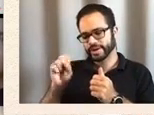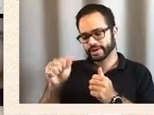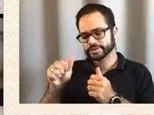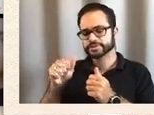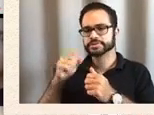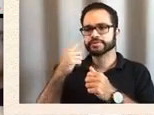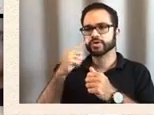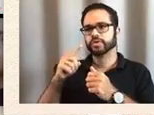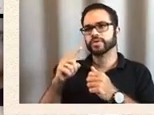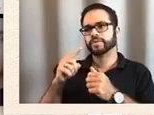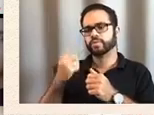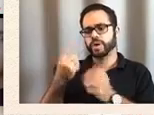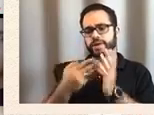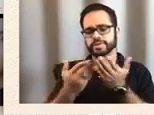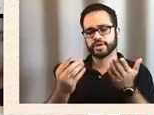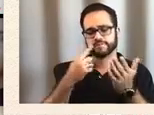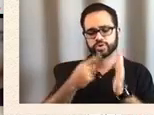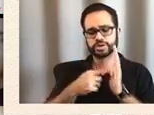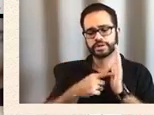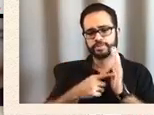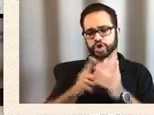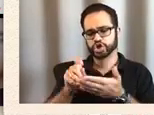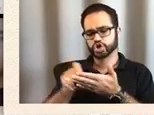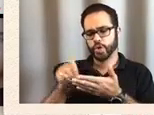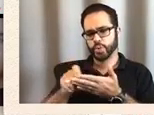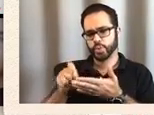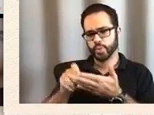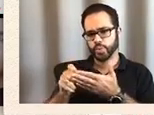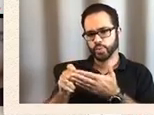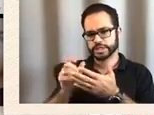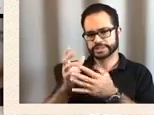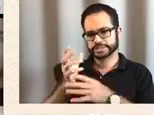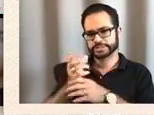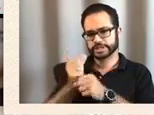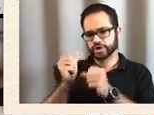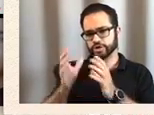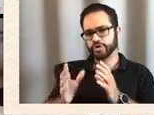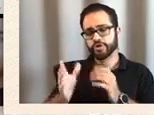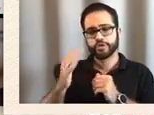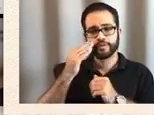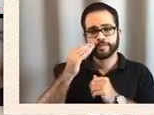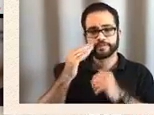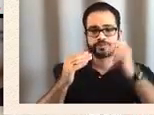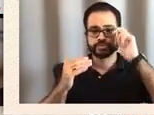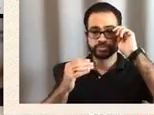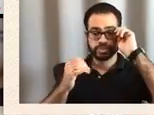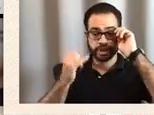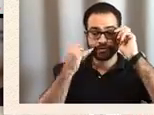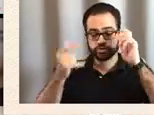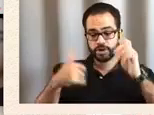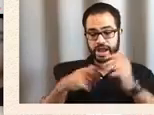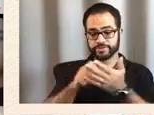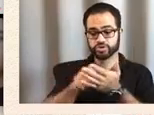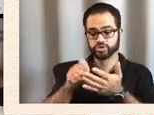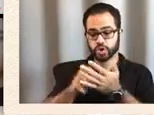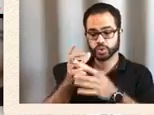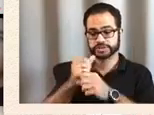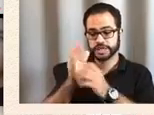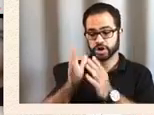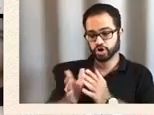for example, was the note taking. You know, when you have a note taker assigned, it's supposed to be an anonymous process. It's